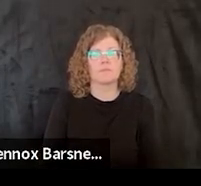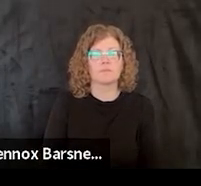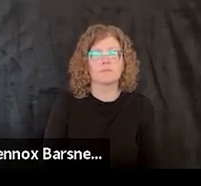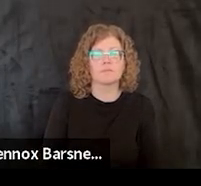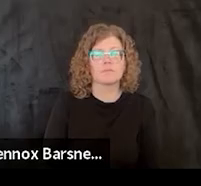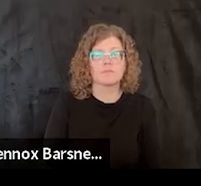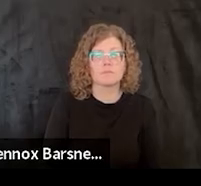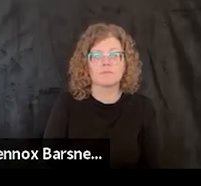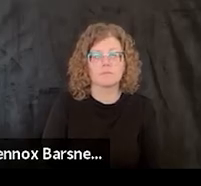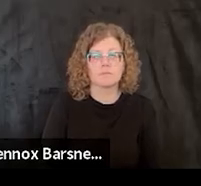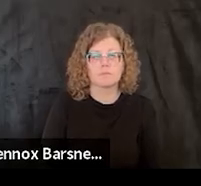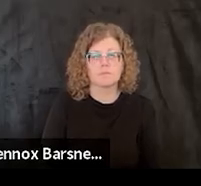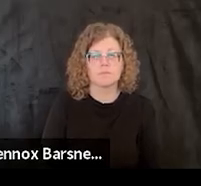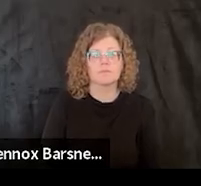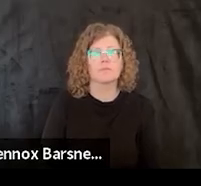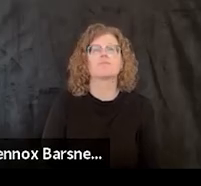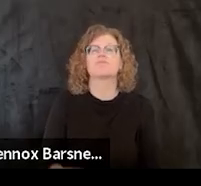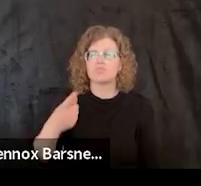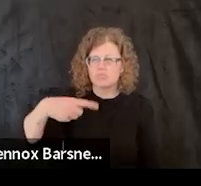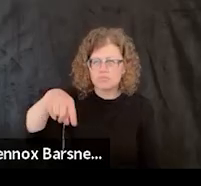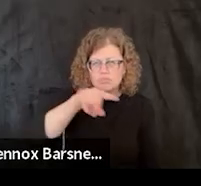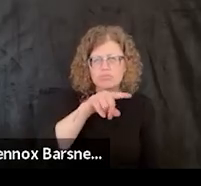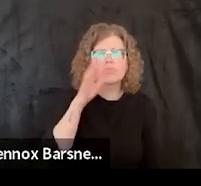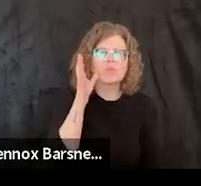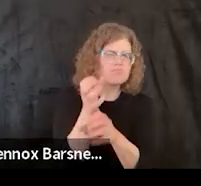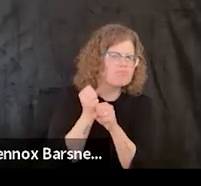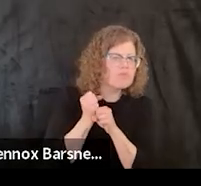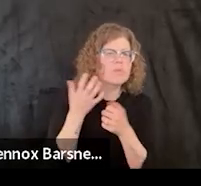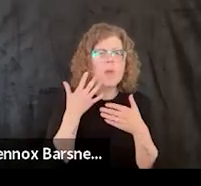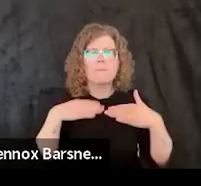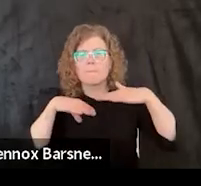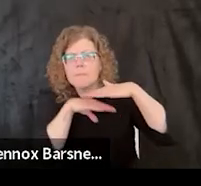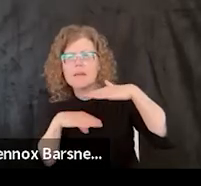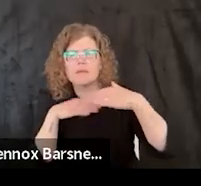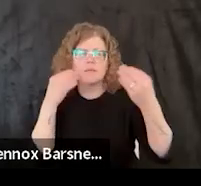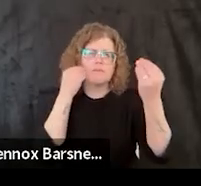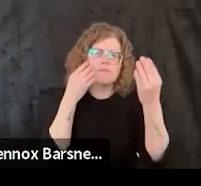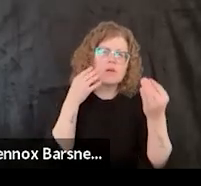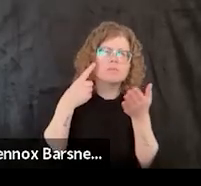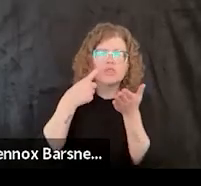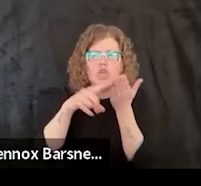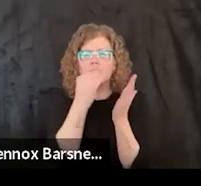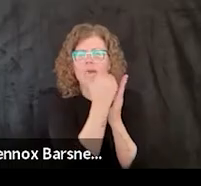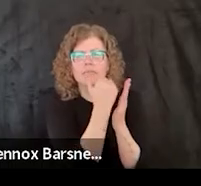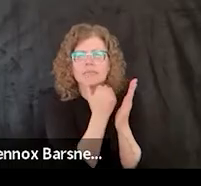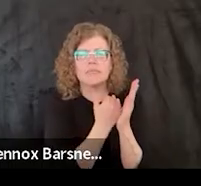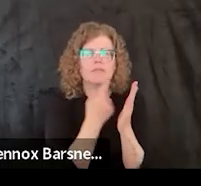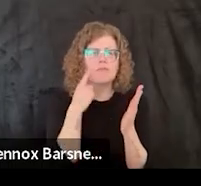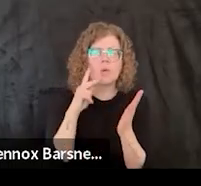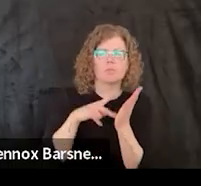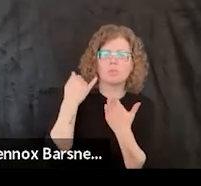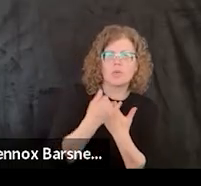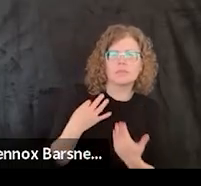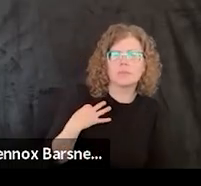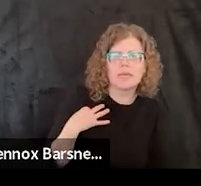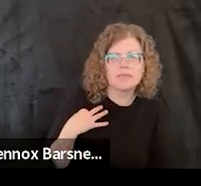You'll include some basic information such as your project name, even if